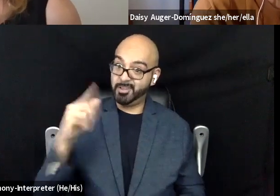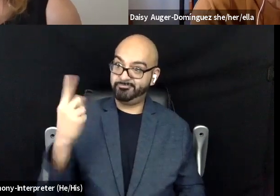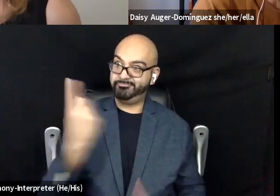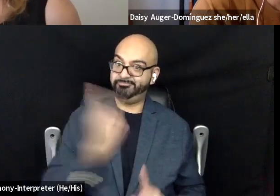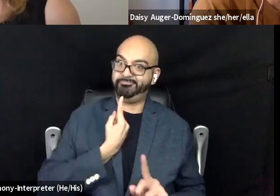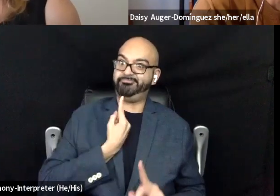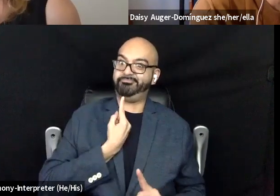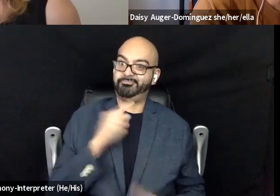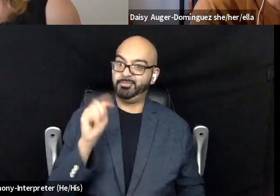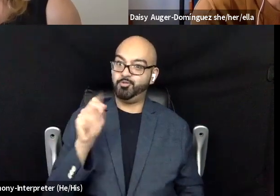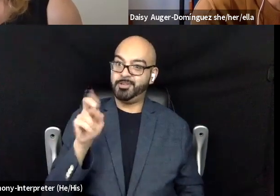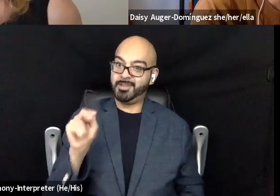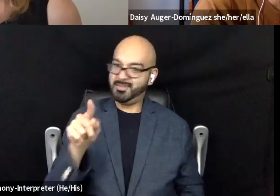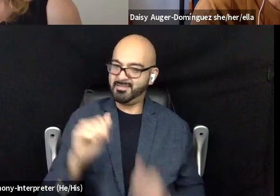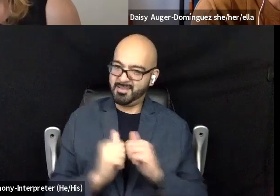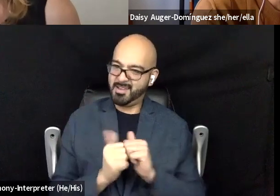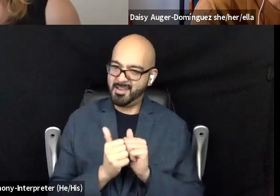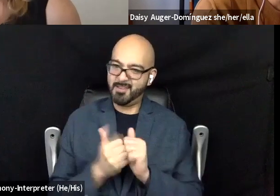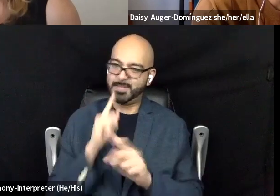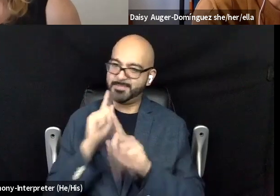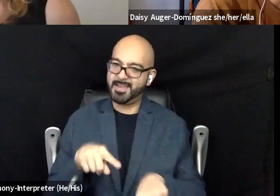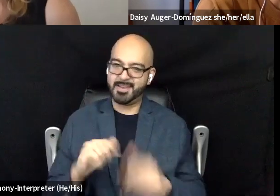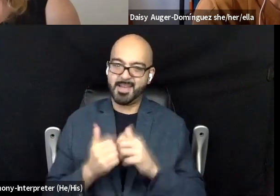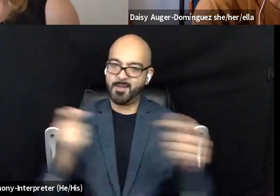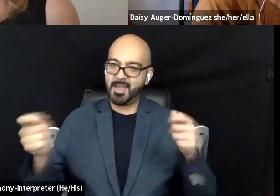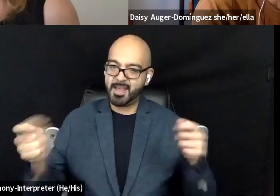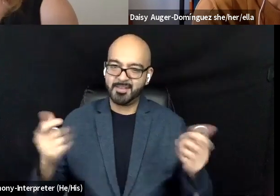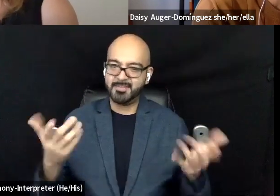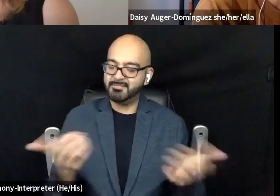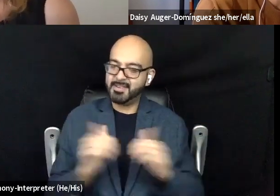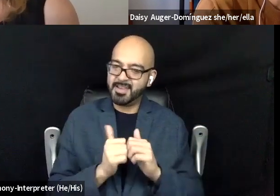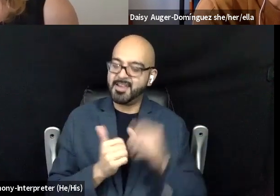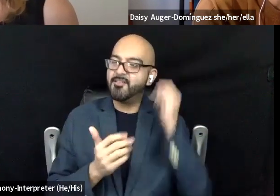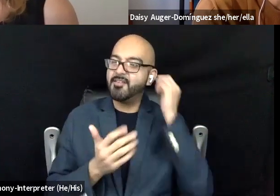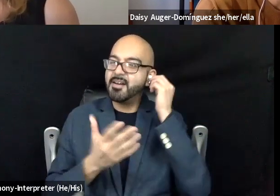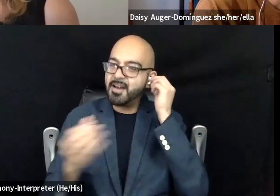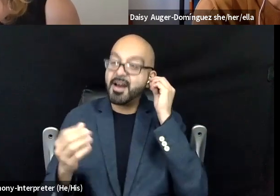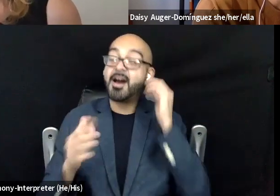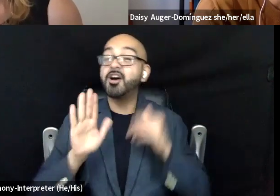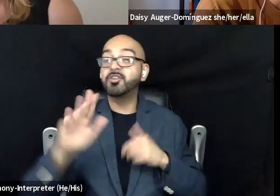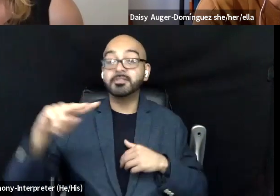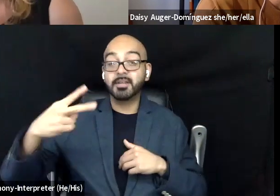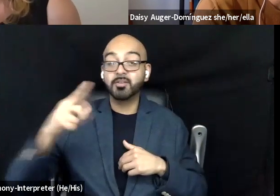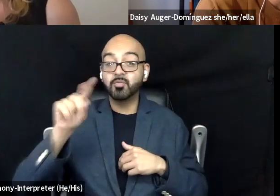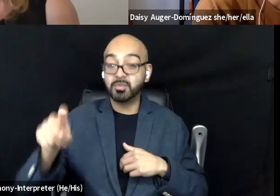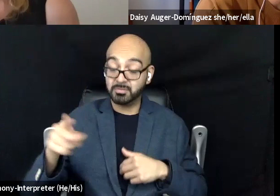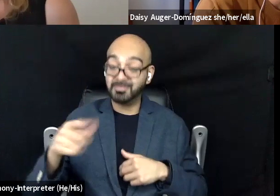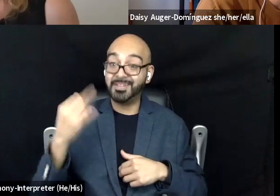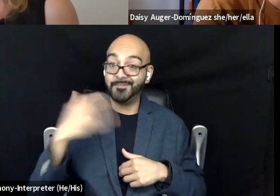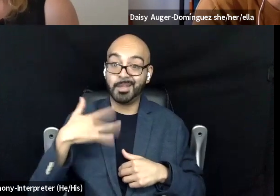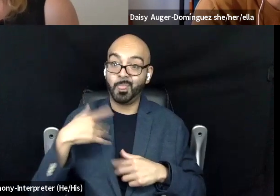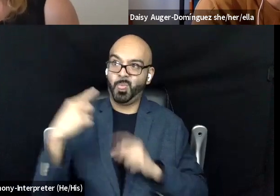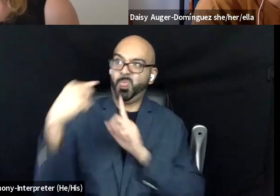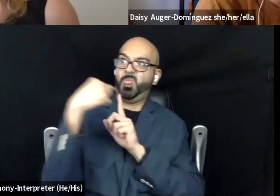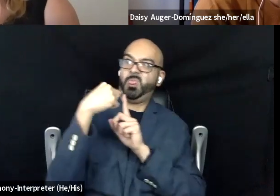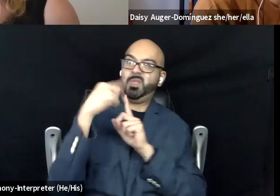Or how do you handle it in the moment? And her second question is, do you leave a company if you're feeling tokenized